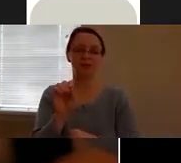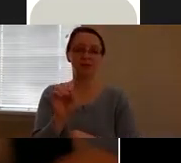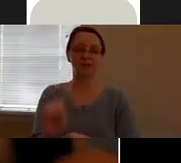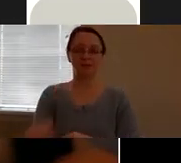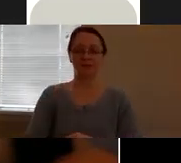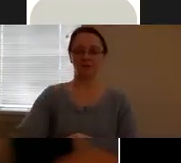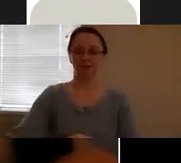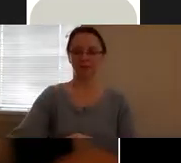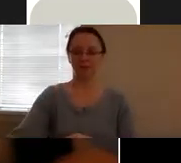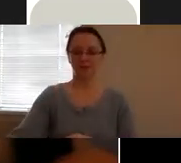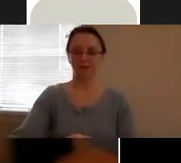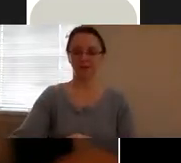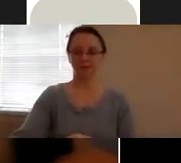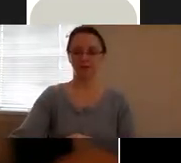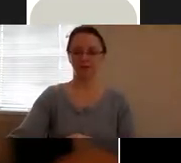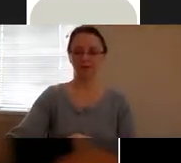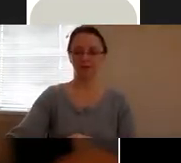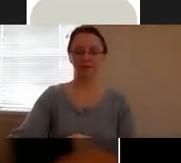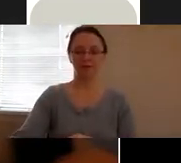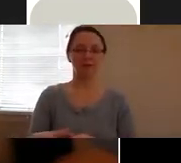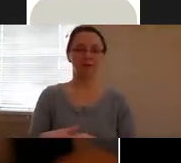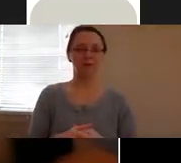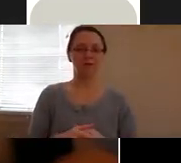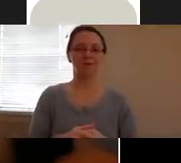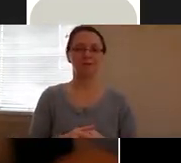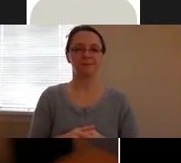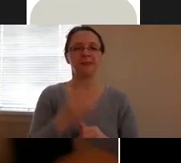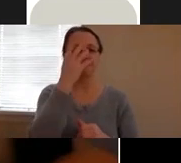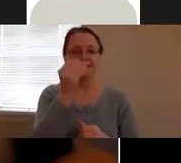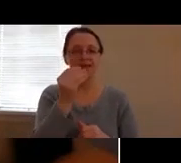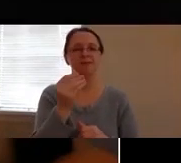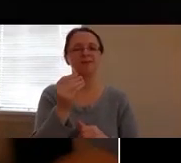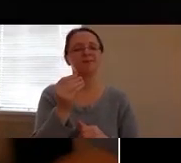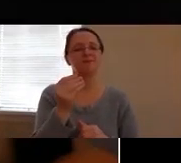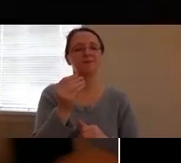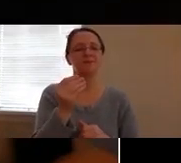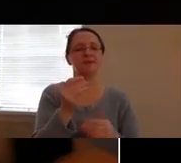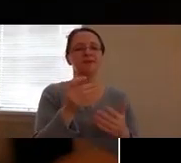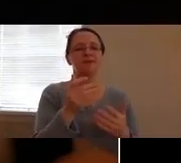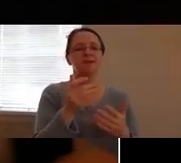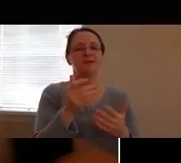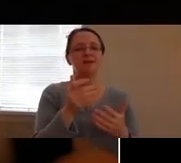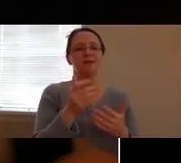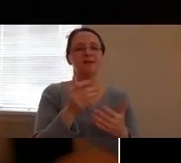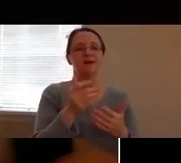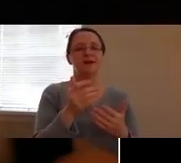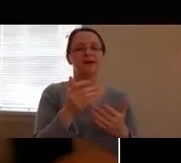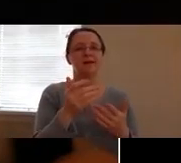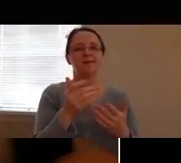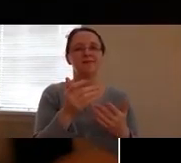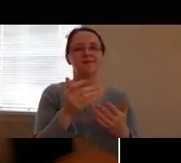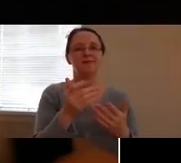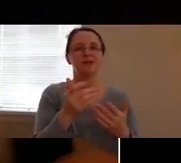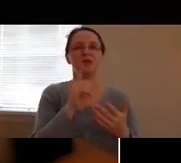they are also very important for a variety of diseases. Like sleep is a platform for a variety of